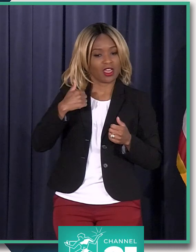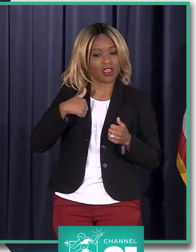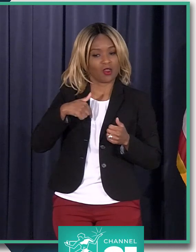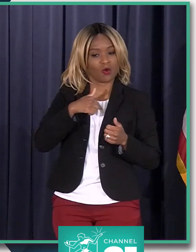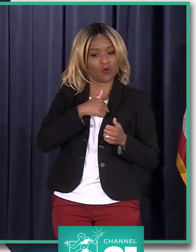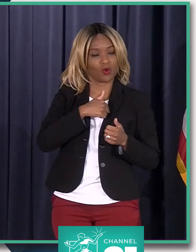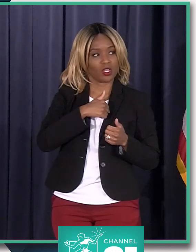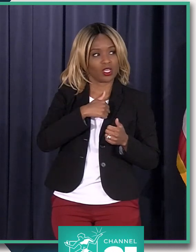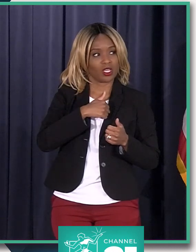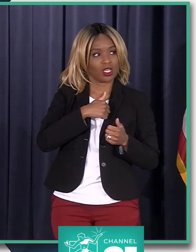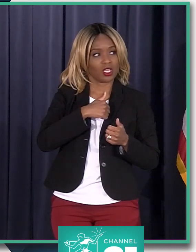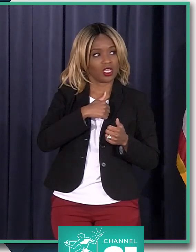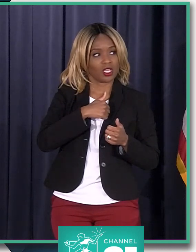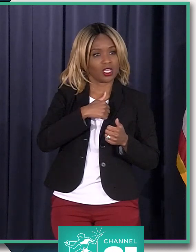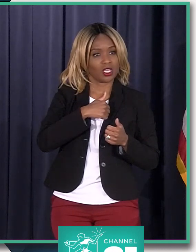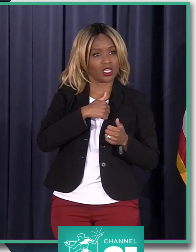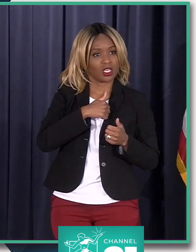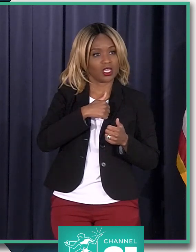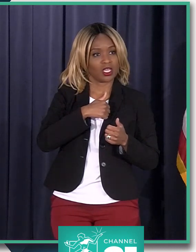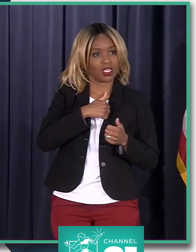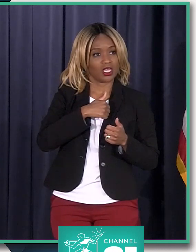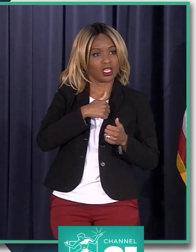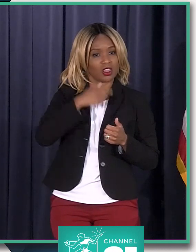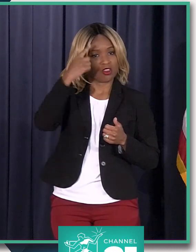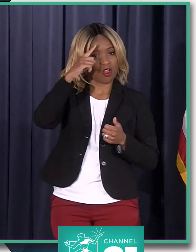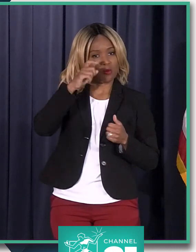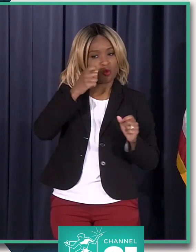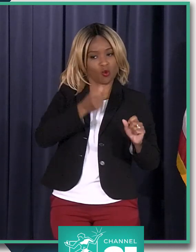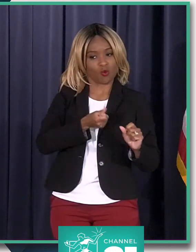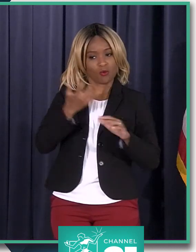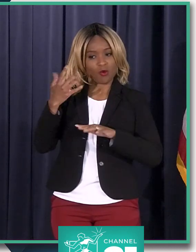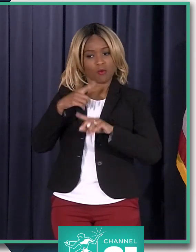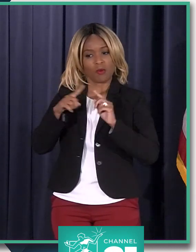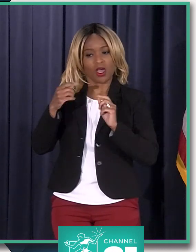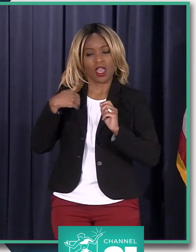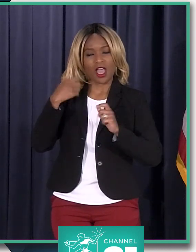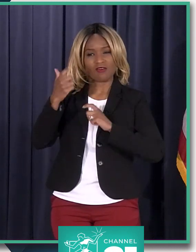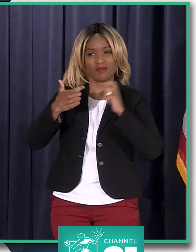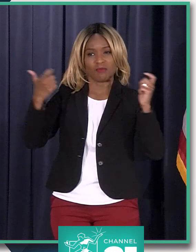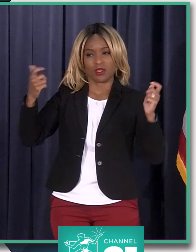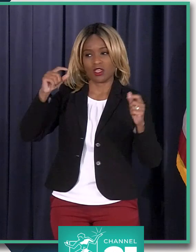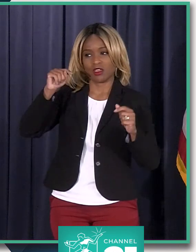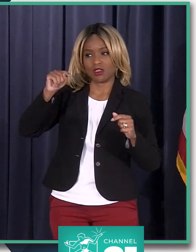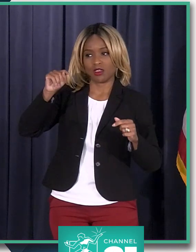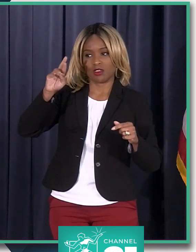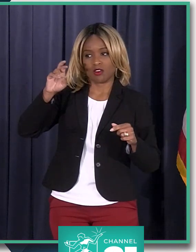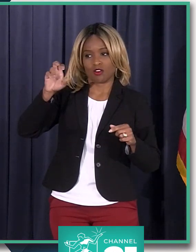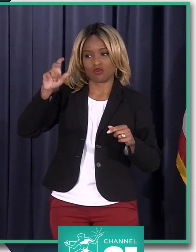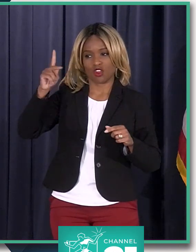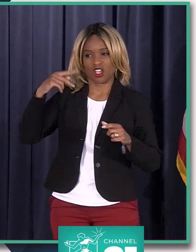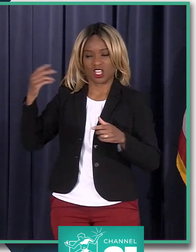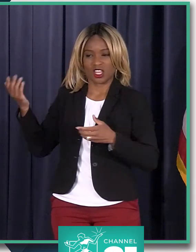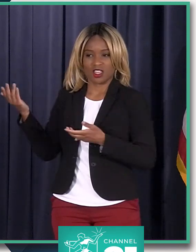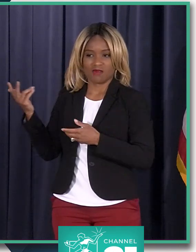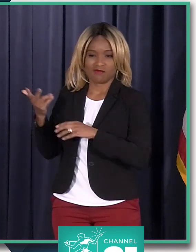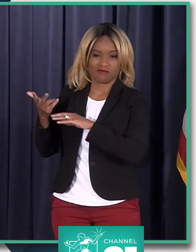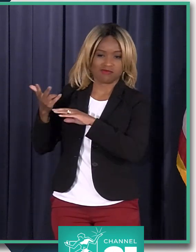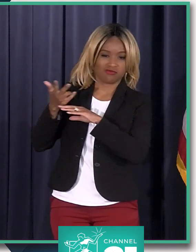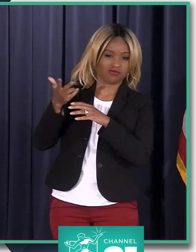toxic. They were supposed to have taken it out of the city. These are these huge dump trucks, okay? And they dumped them in